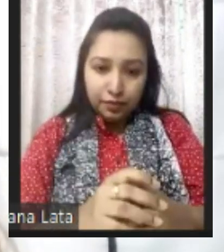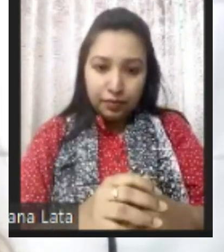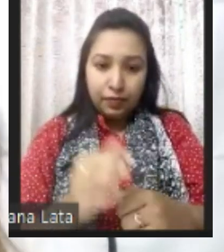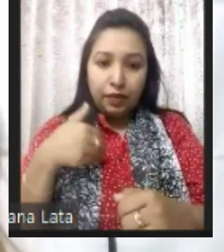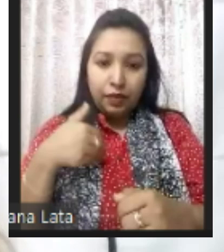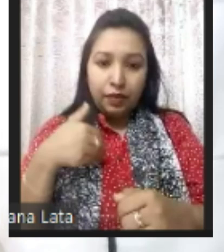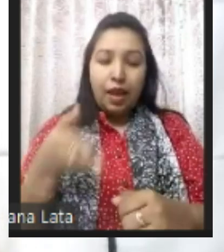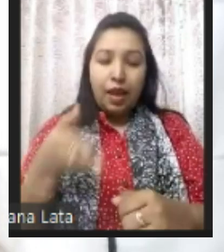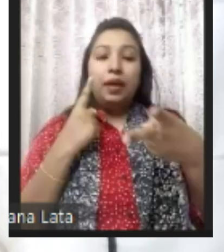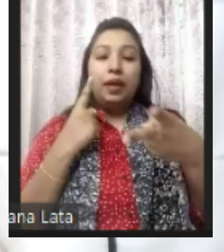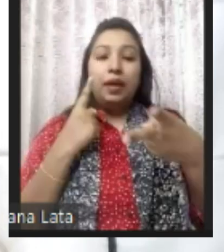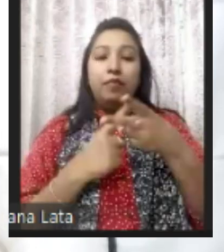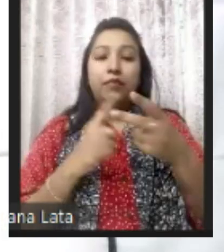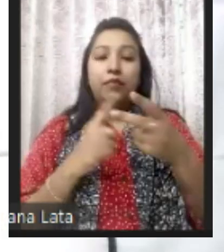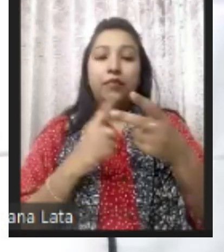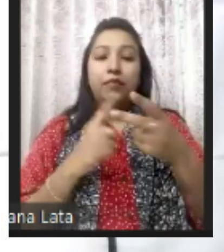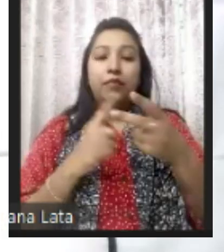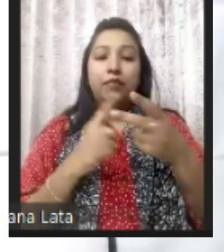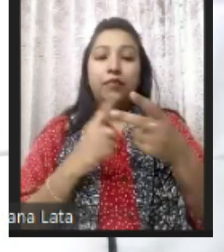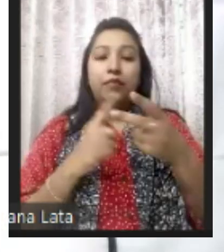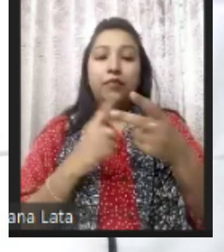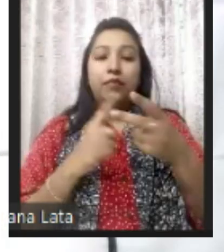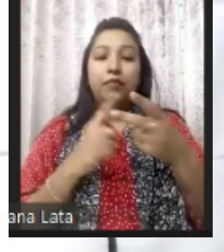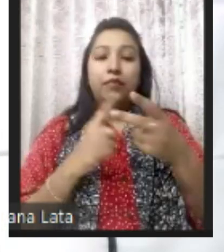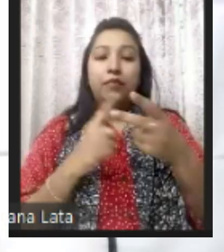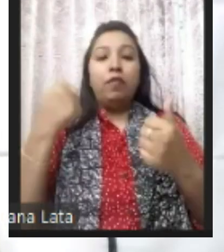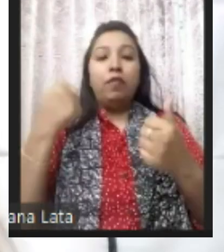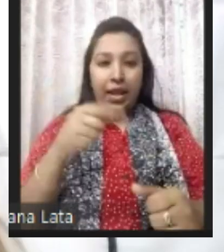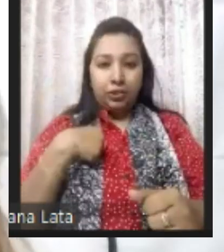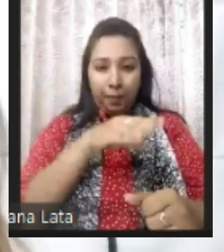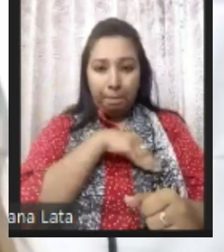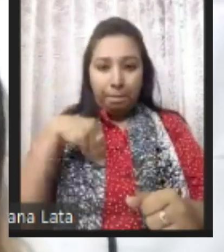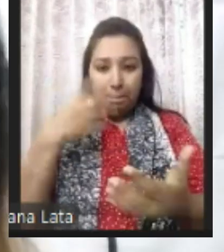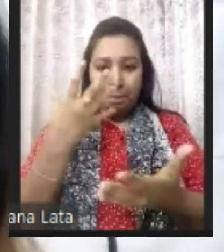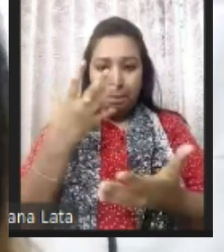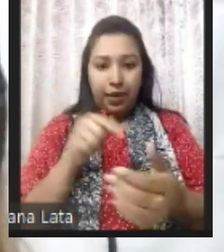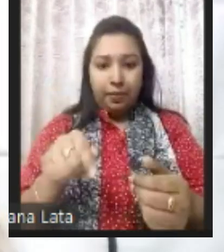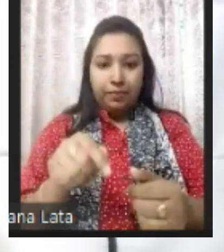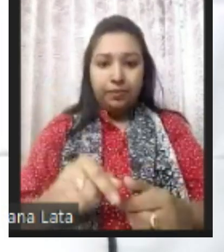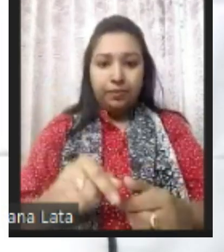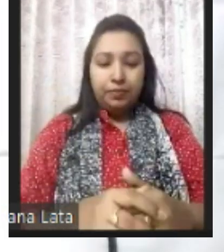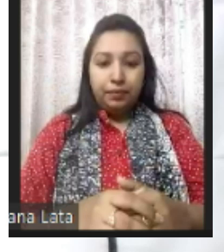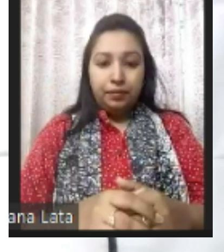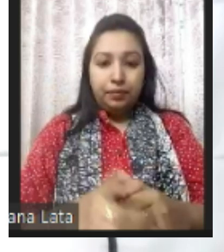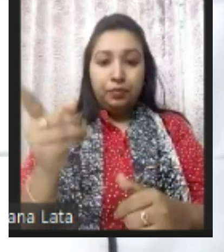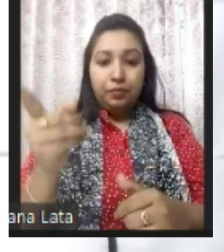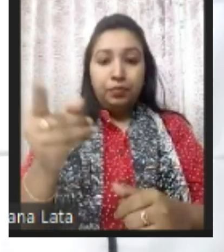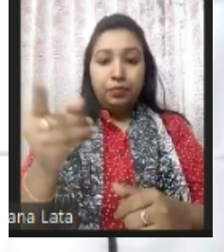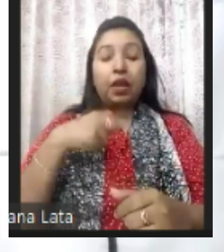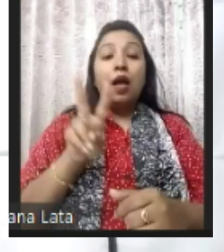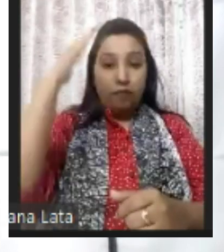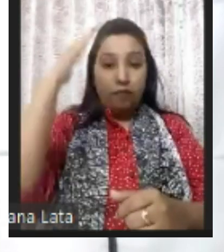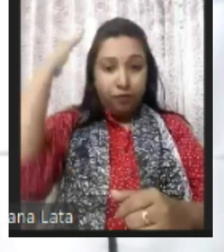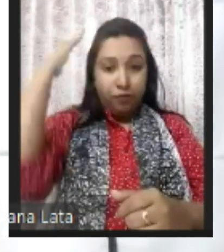and his colleagues have done in Bangladesh, and we've been hearing some great stuff happening all over the world, right? And it's good to know